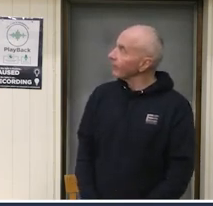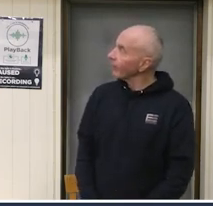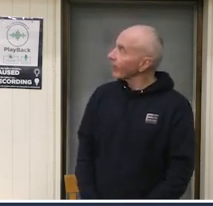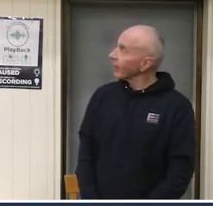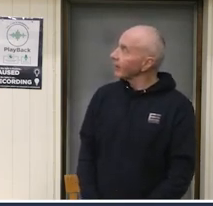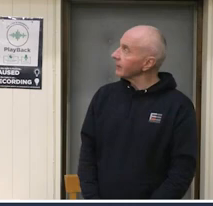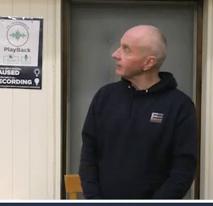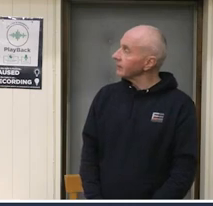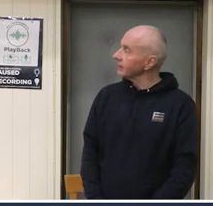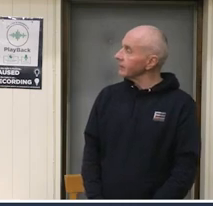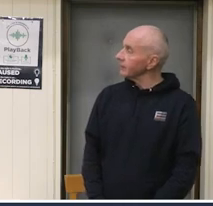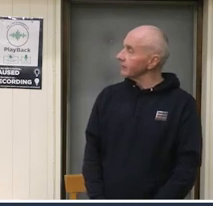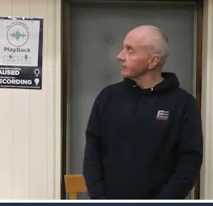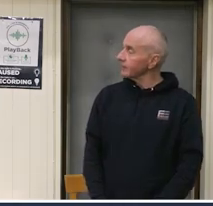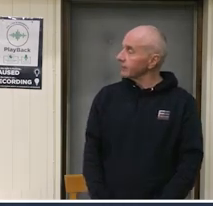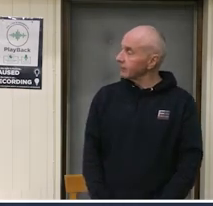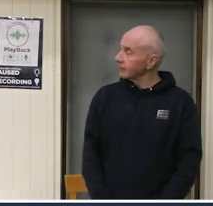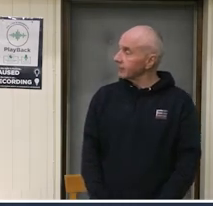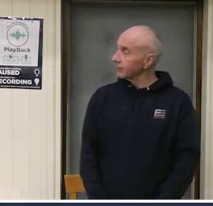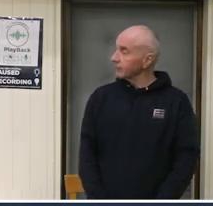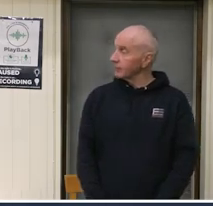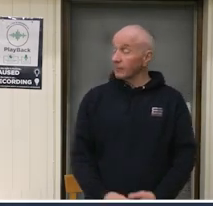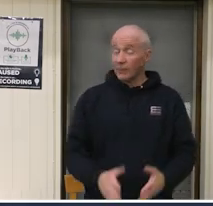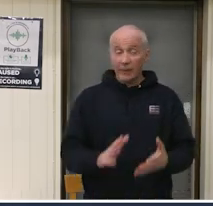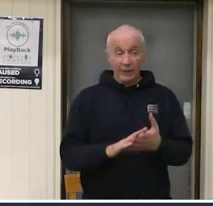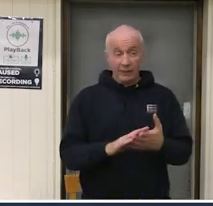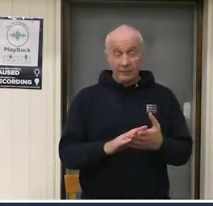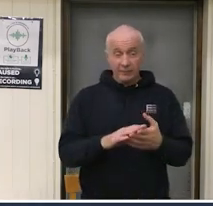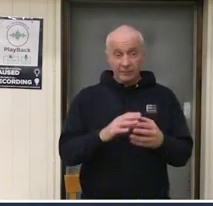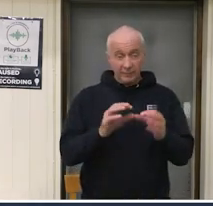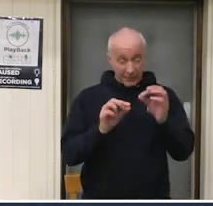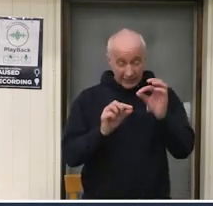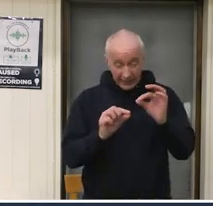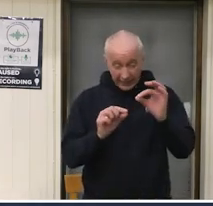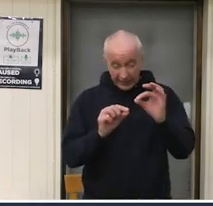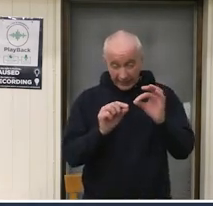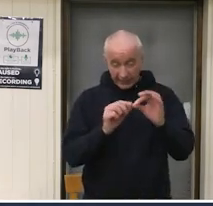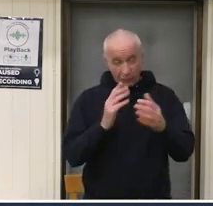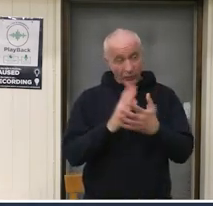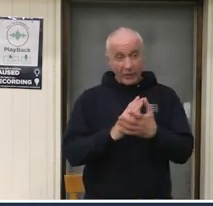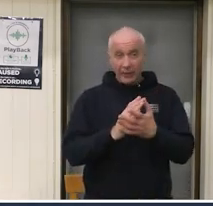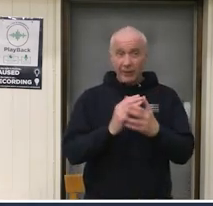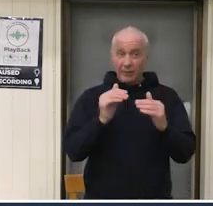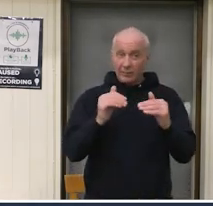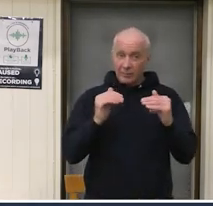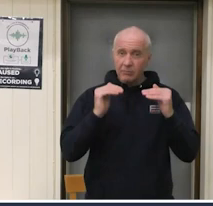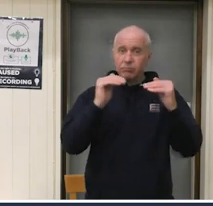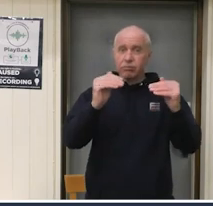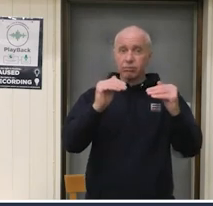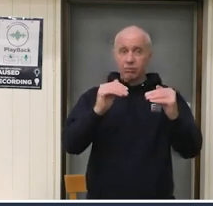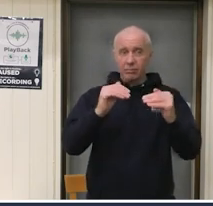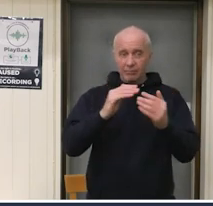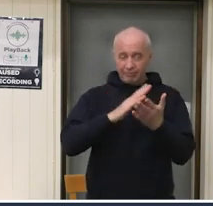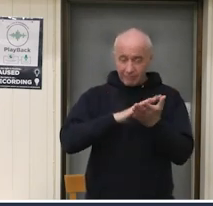So yeah, tiny weeny targets, incredibly high precision engineering.